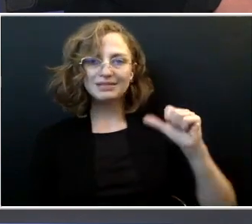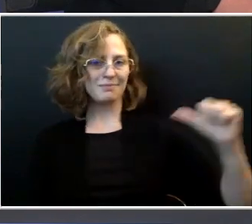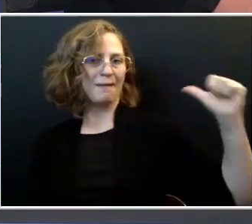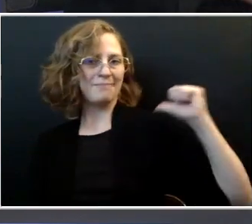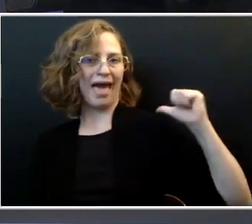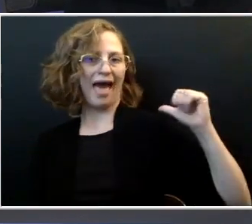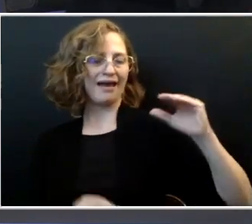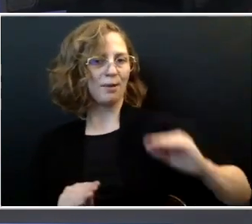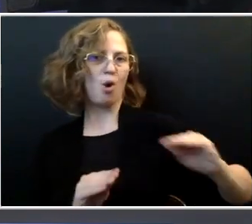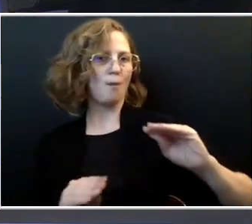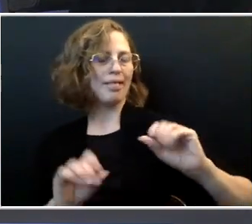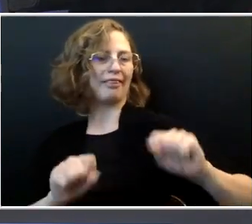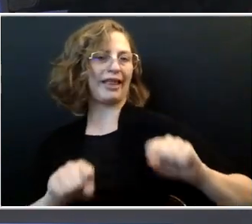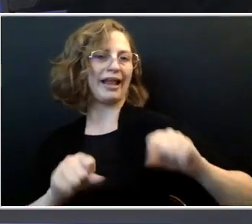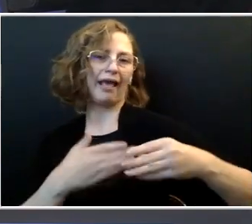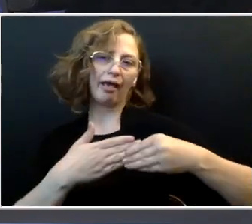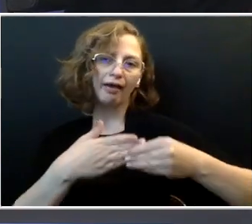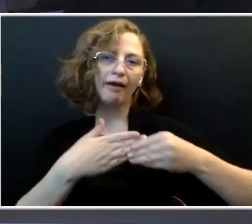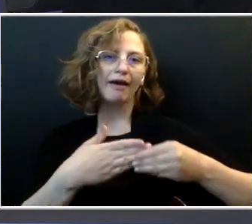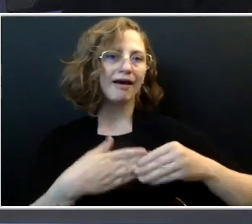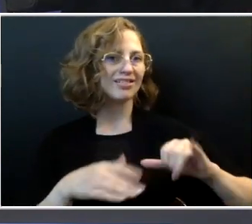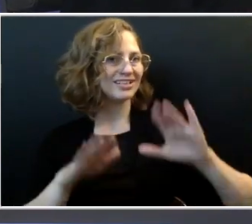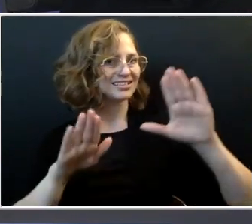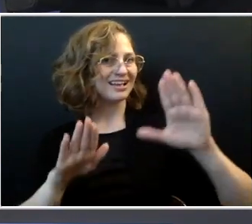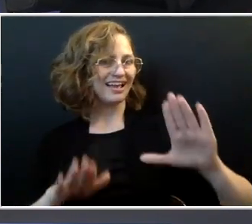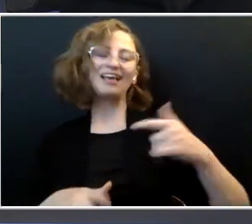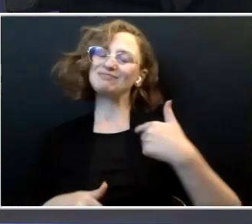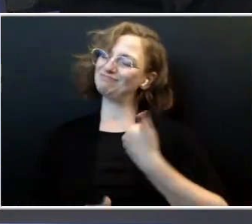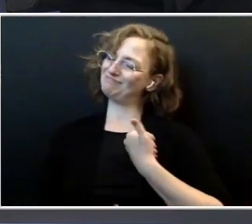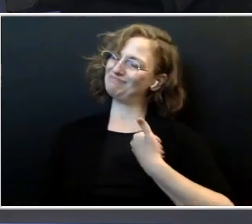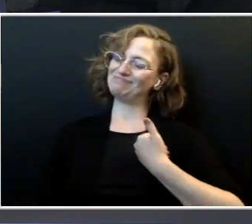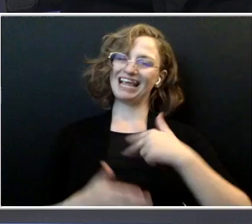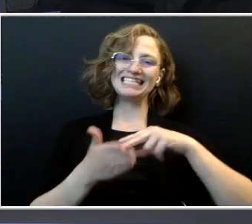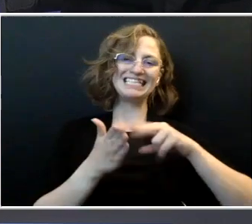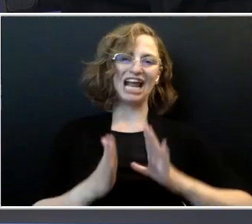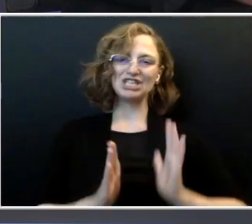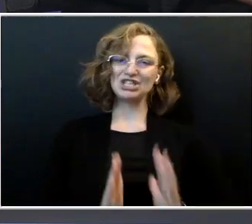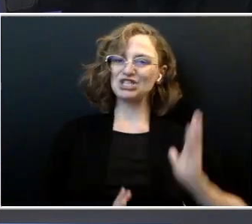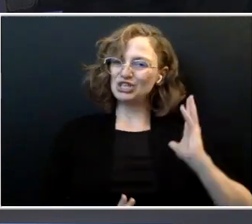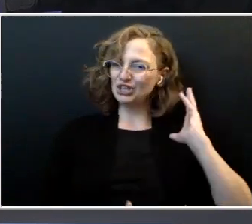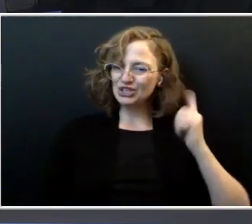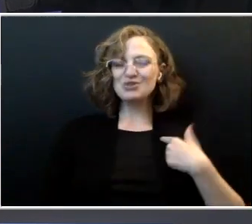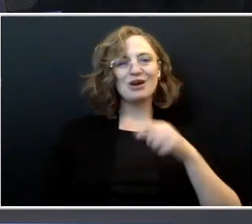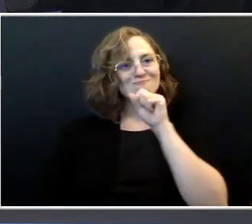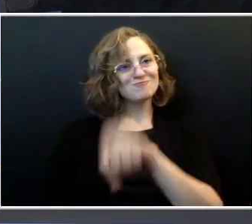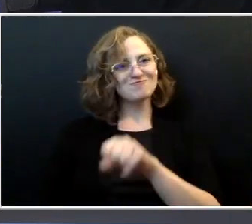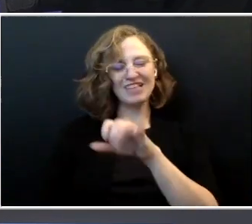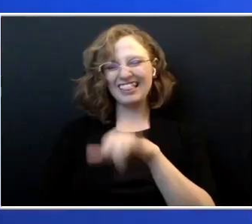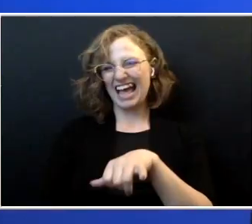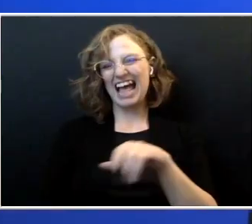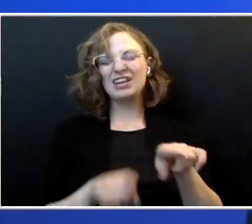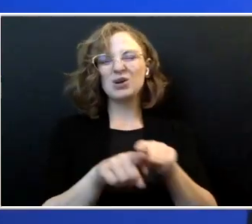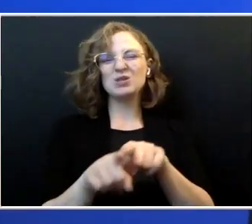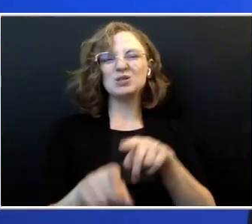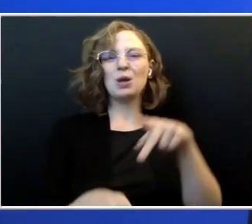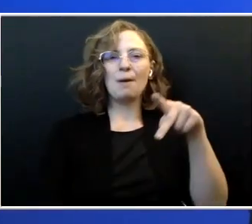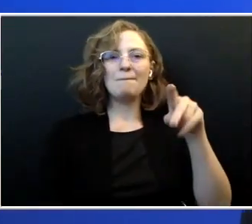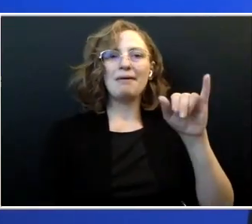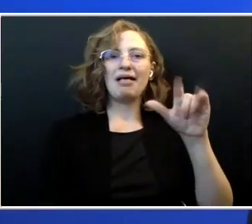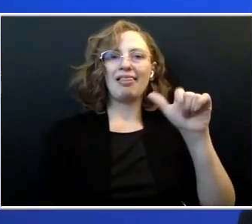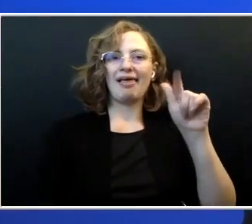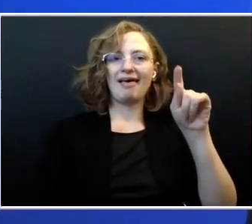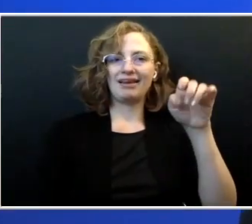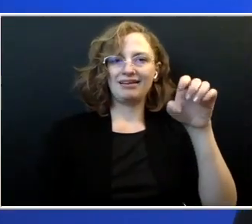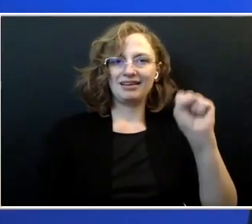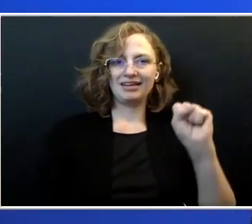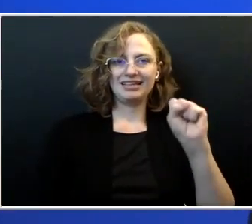here. Yeah, absolutely. Like I was a dancer, Pilates, so I have that deep love for it, and Pilates as well too. Oh man, those are awesome. It's that foundation, right? The core, getting the